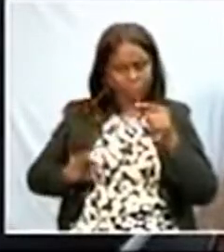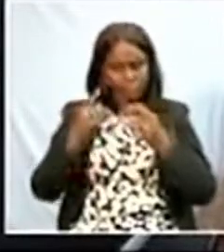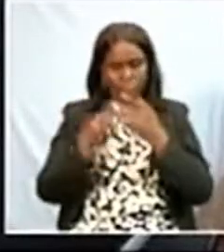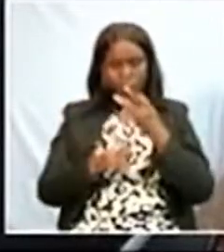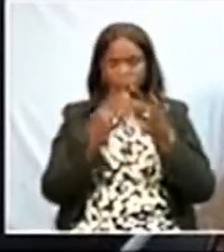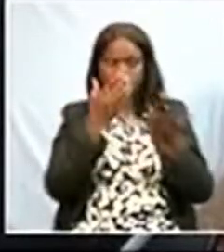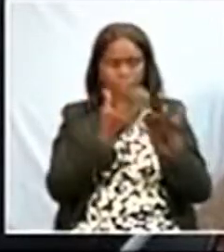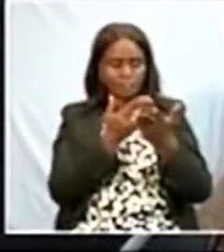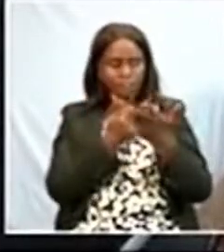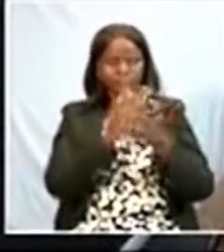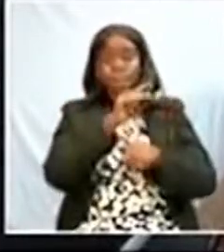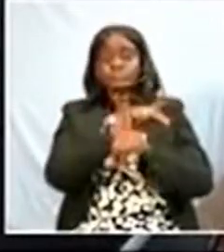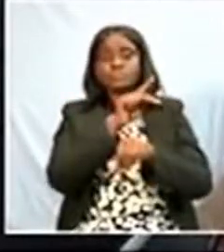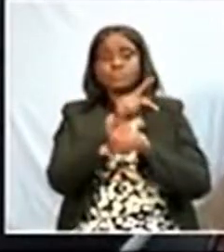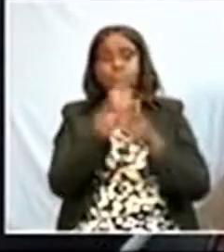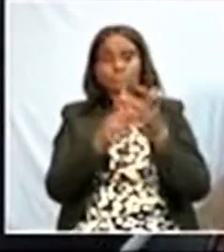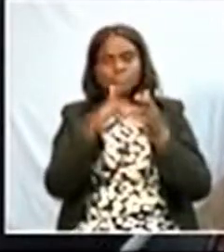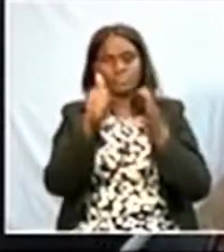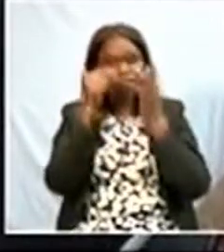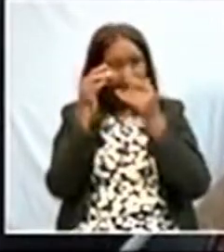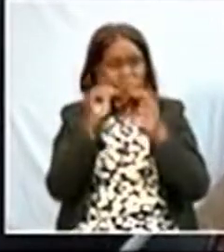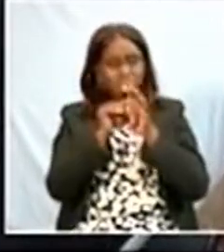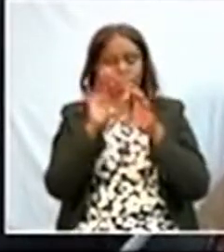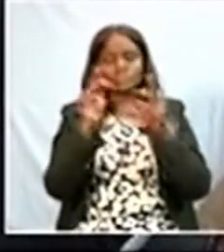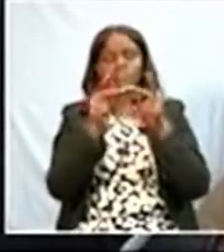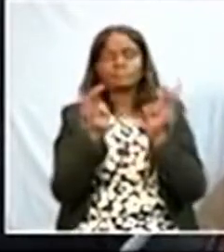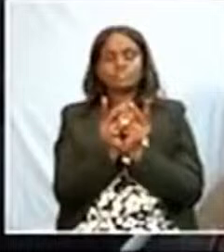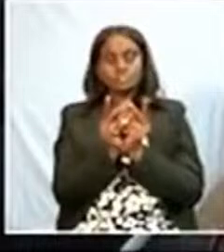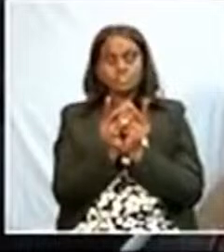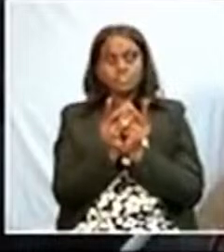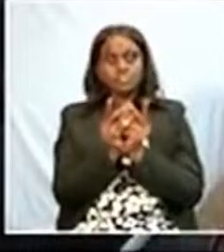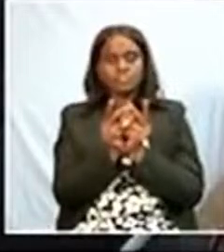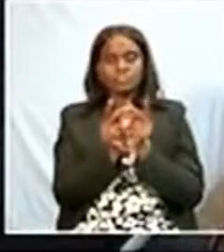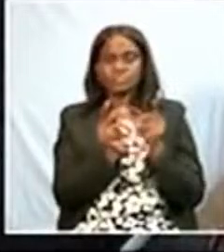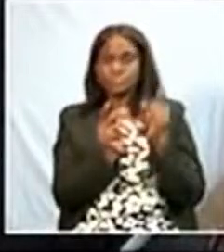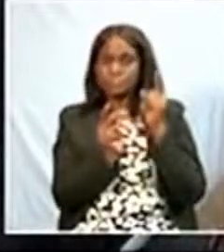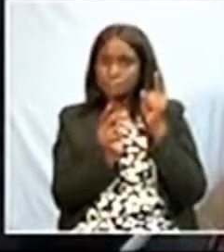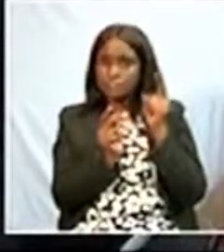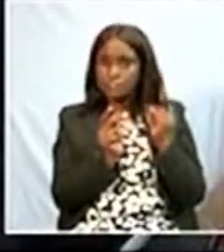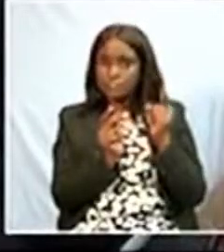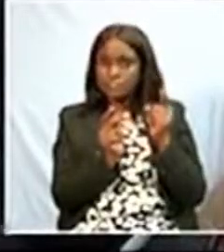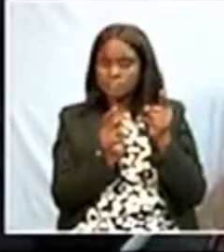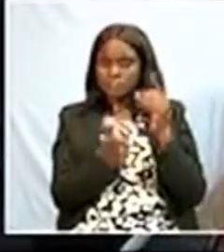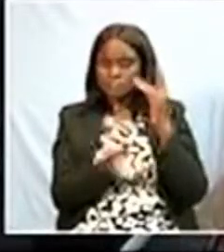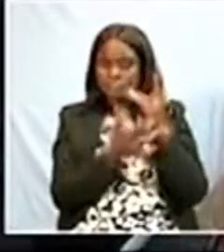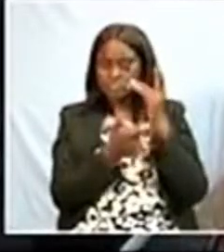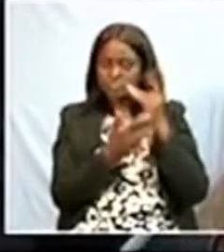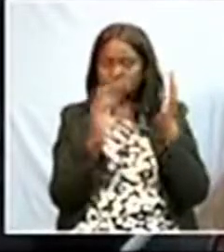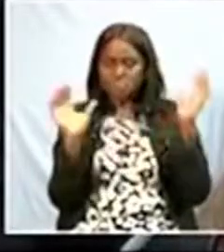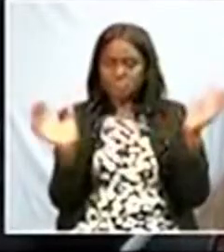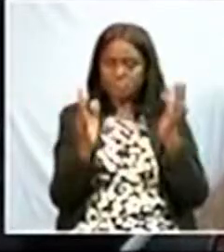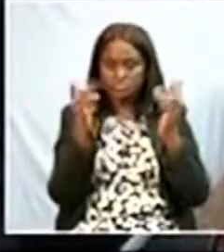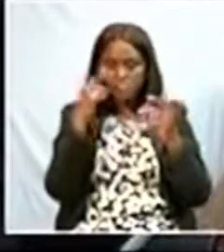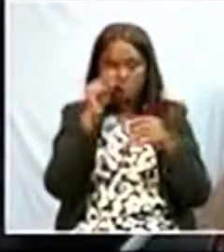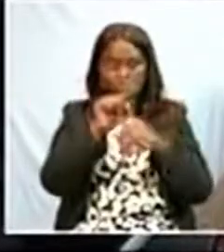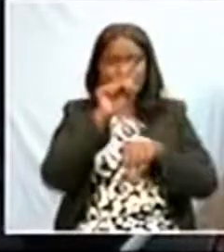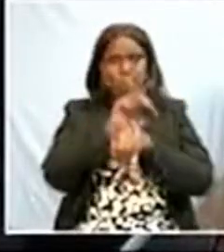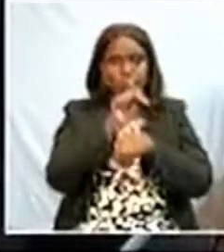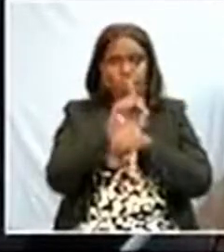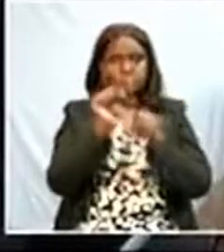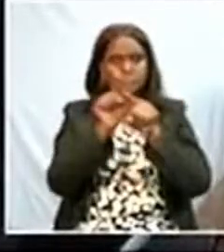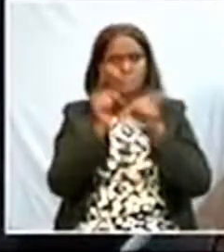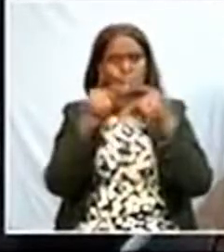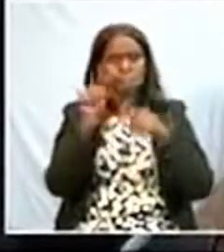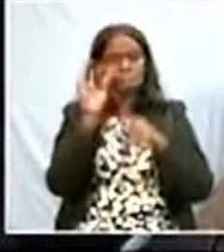of project they're expecting on their site. Was technical appraisal for this particular project